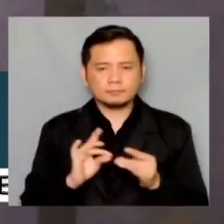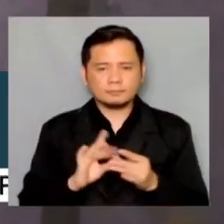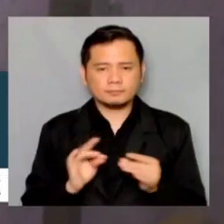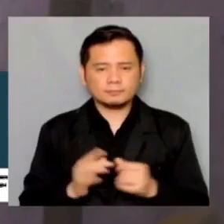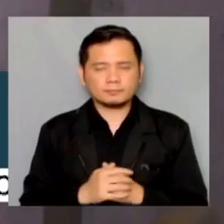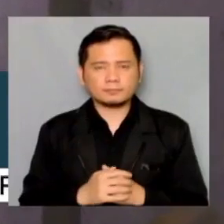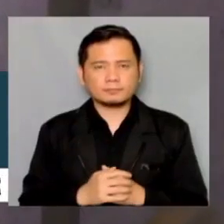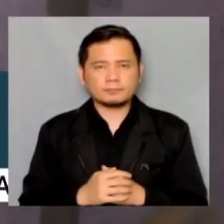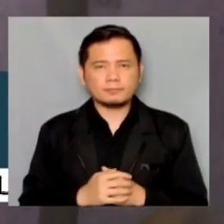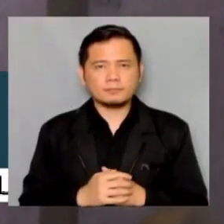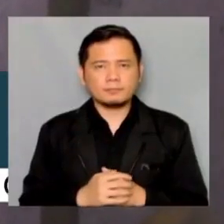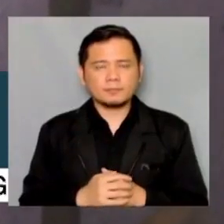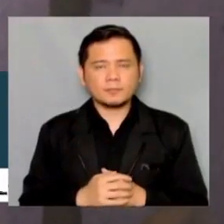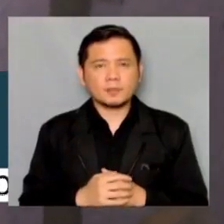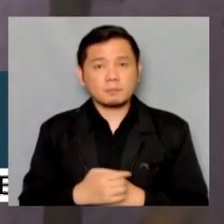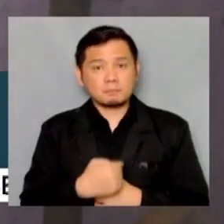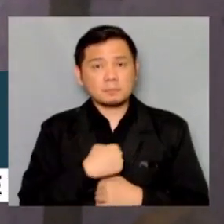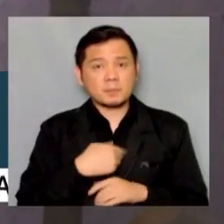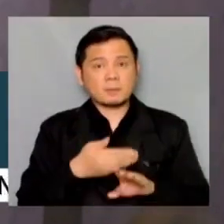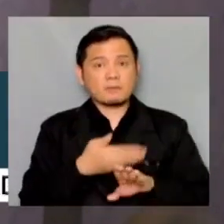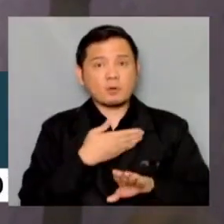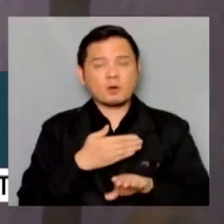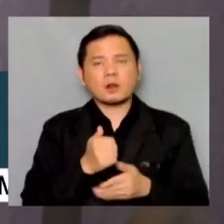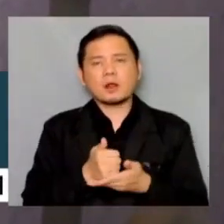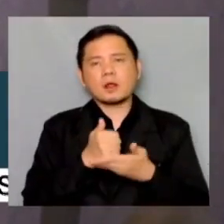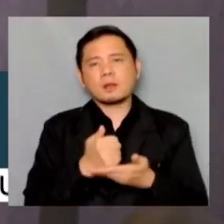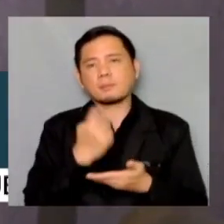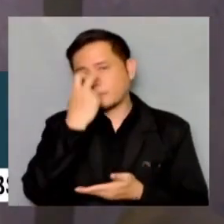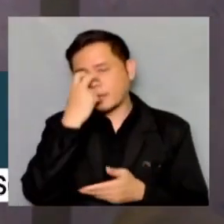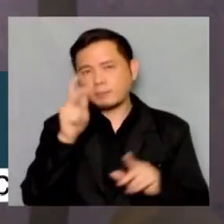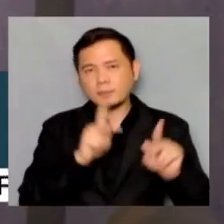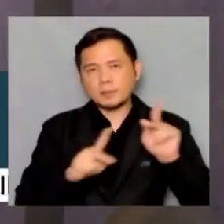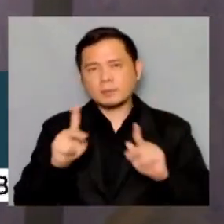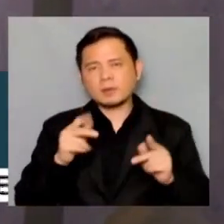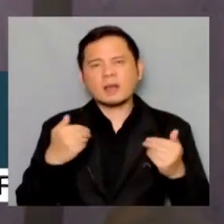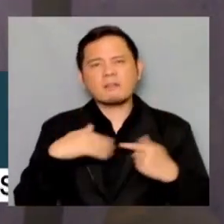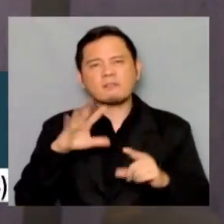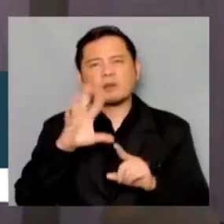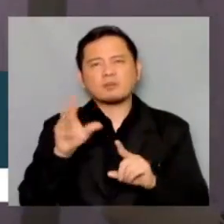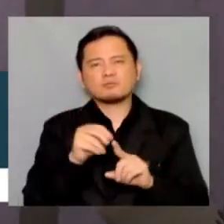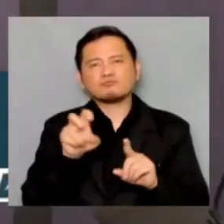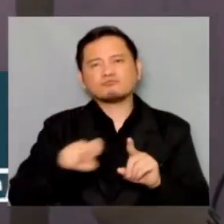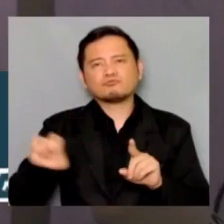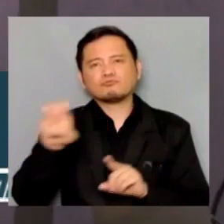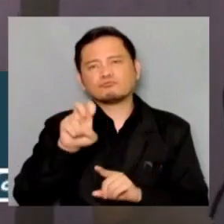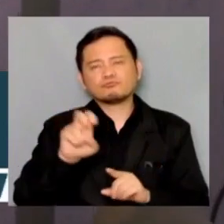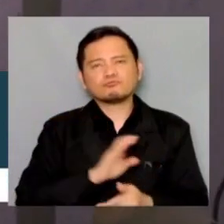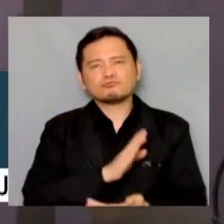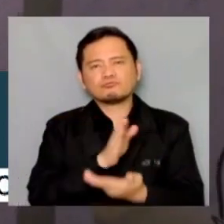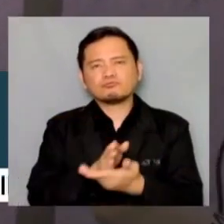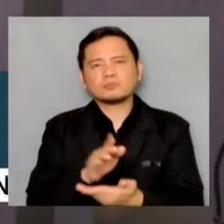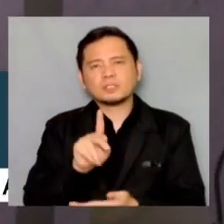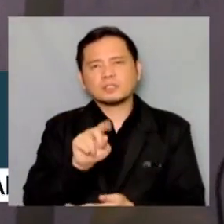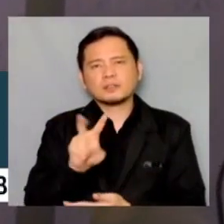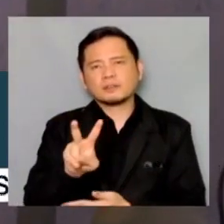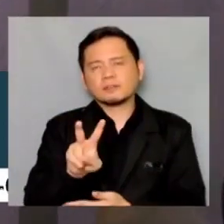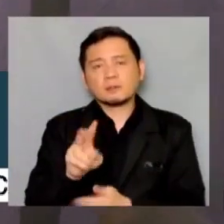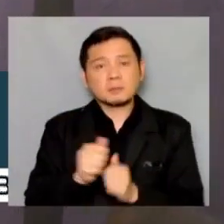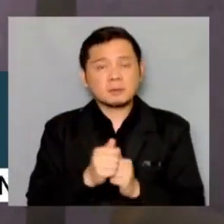I used to help blind people. I organized cultural trips to Kyiv, to theaters, so that people who are blind could widen their